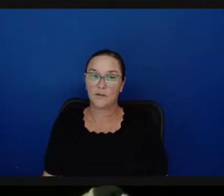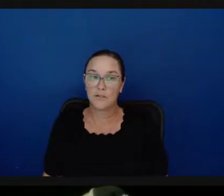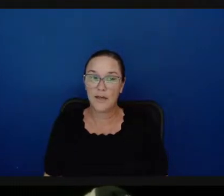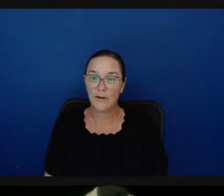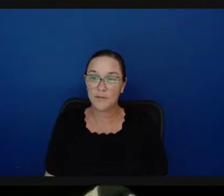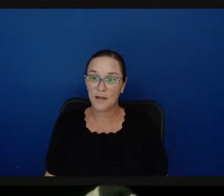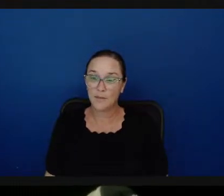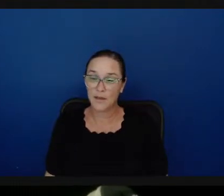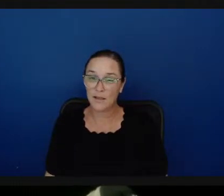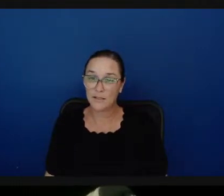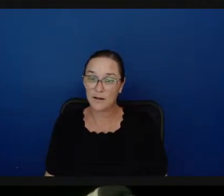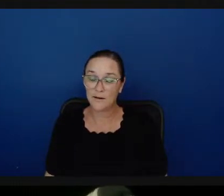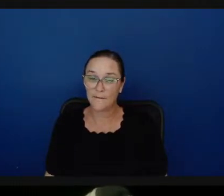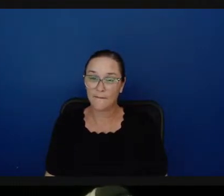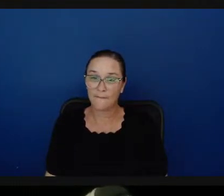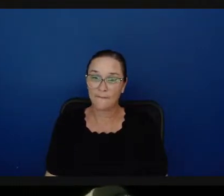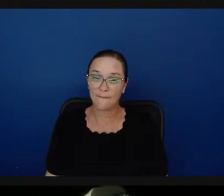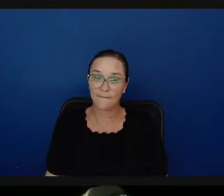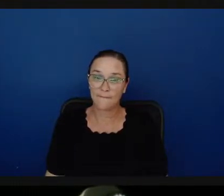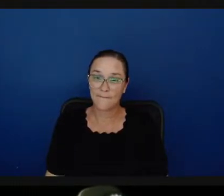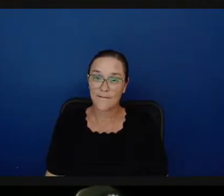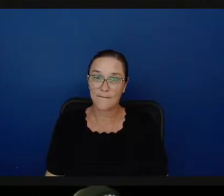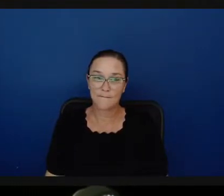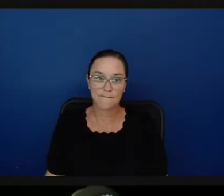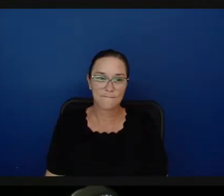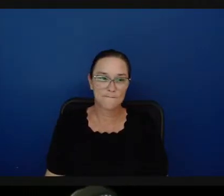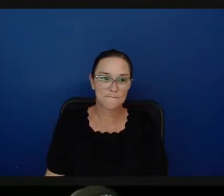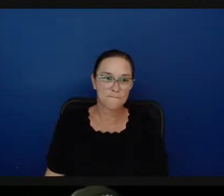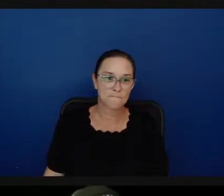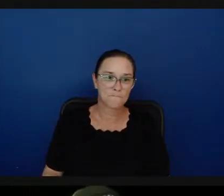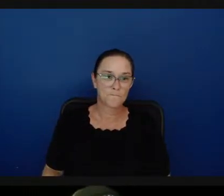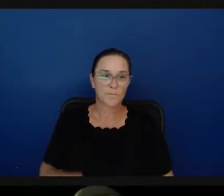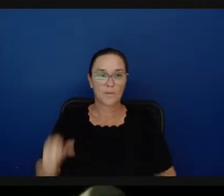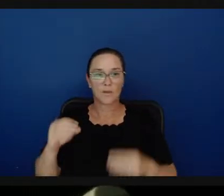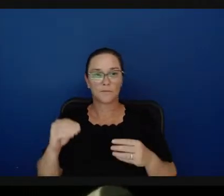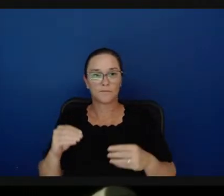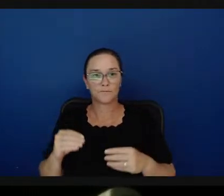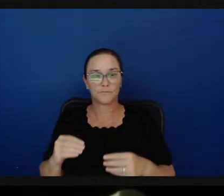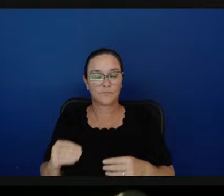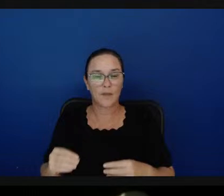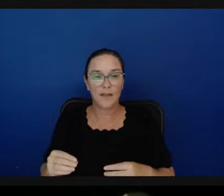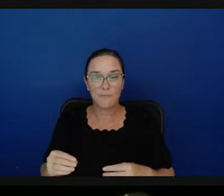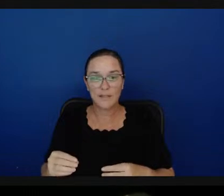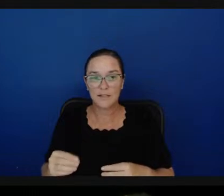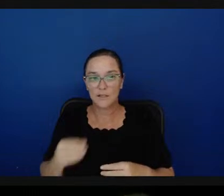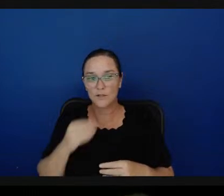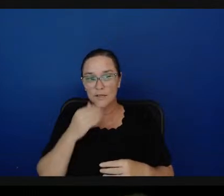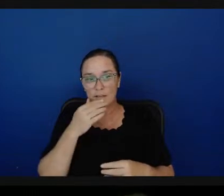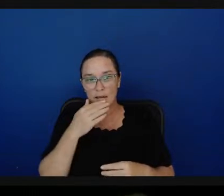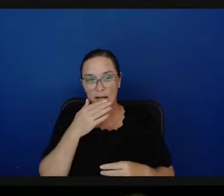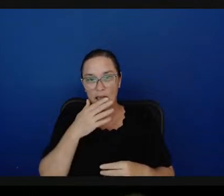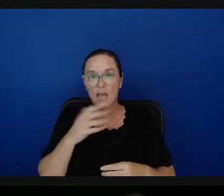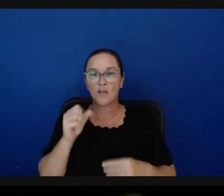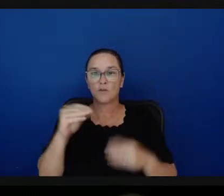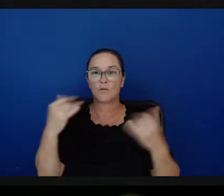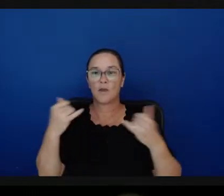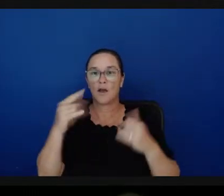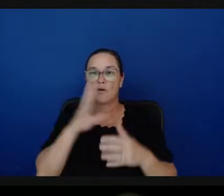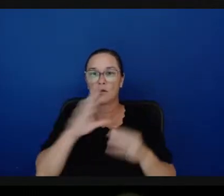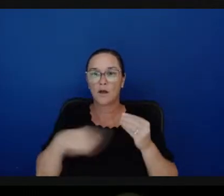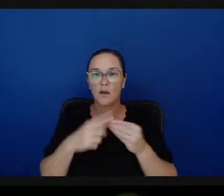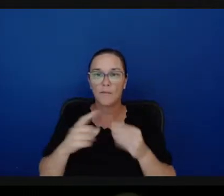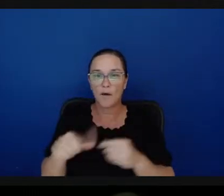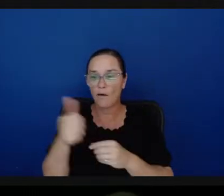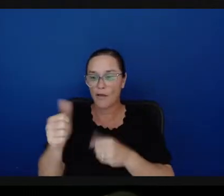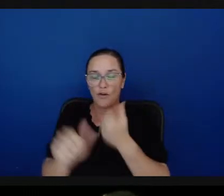And so a little bit different order, but it was merited because of nicely on topic volcano watch this week for our hazards. And to remind you